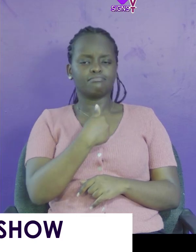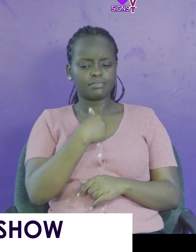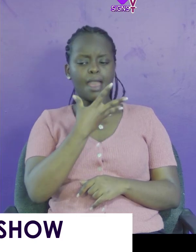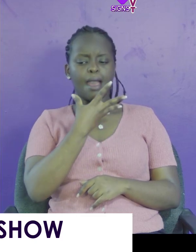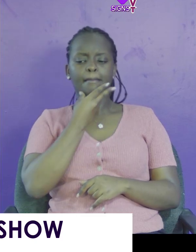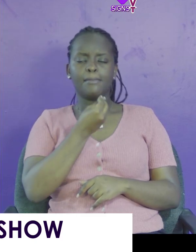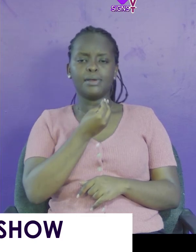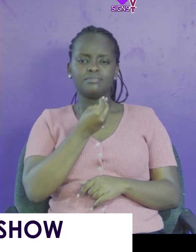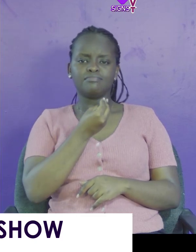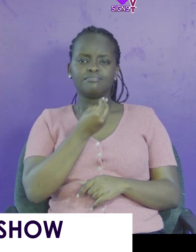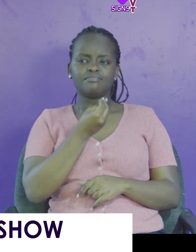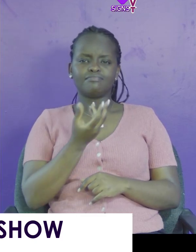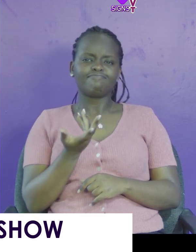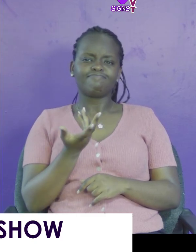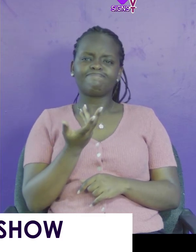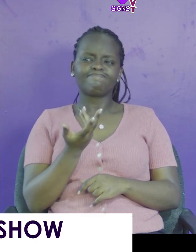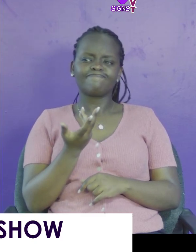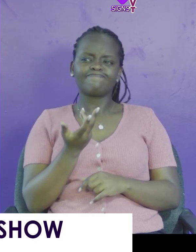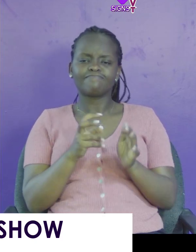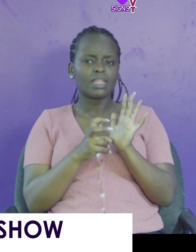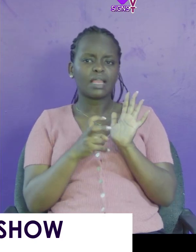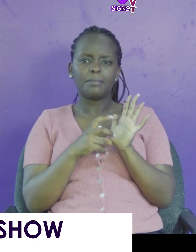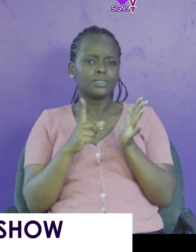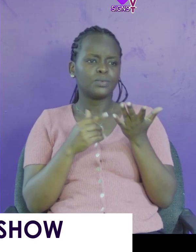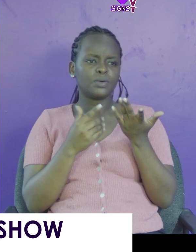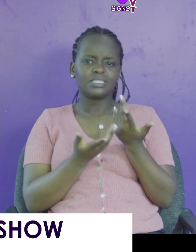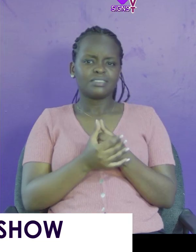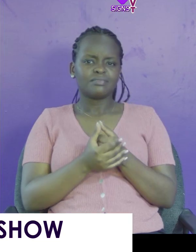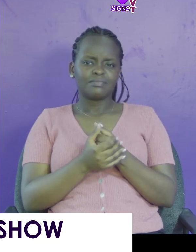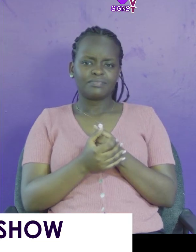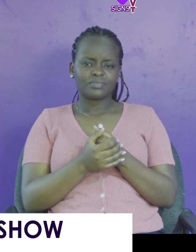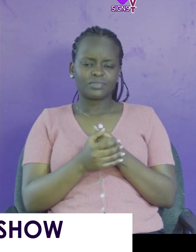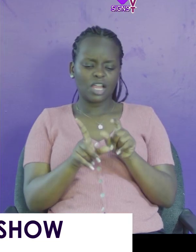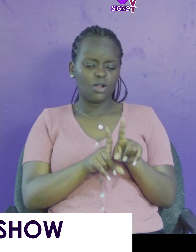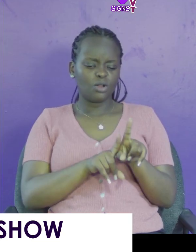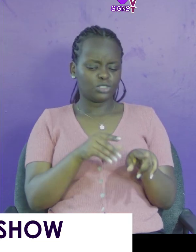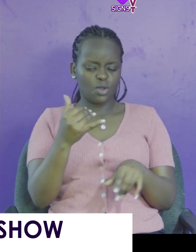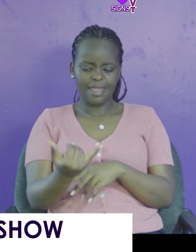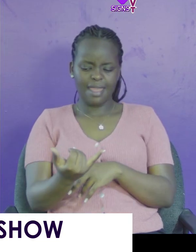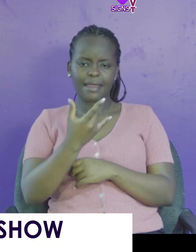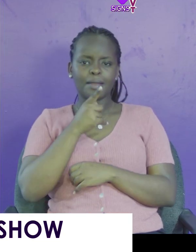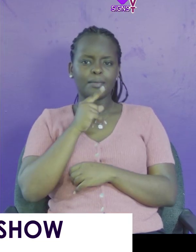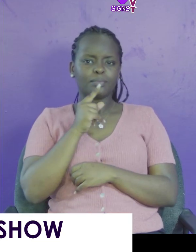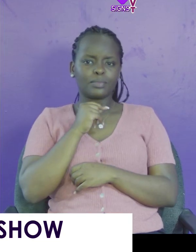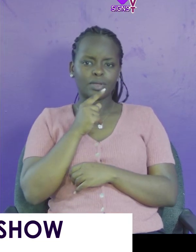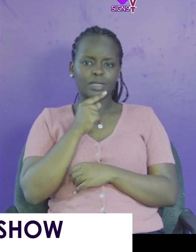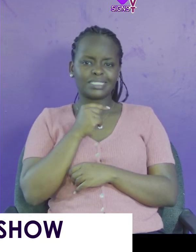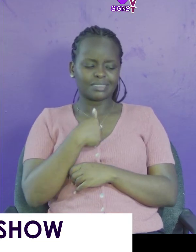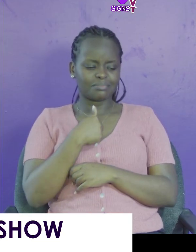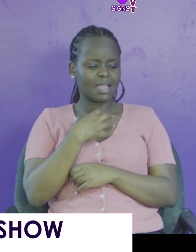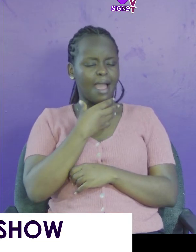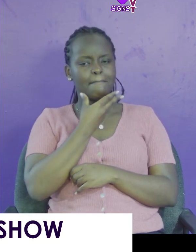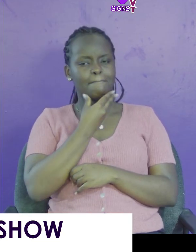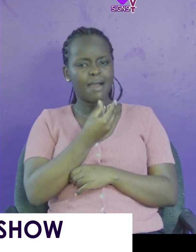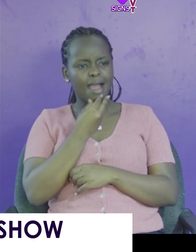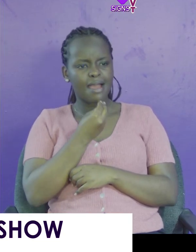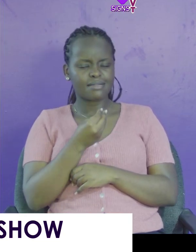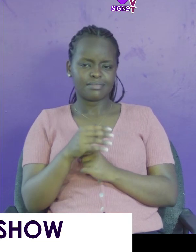Yeah, you hear mwanaume, you know. Even amongst boys, young boys, you hear, I'm a man, mimi ni